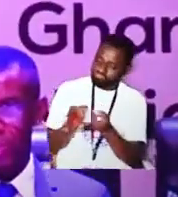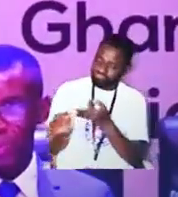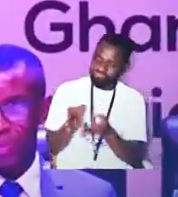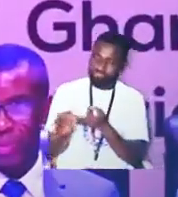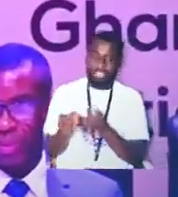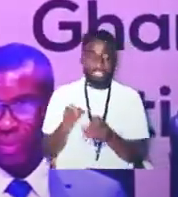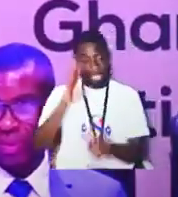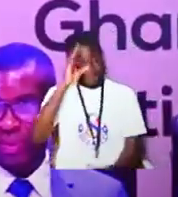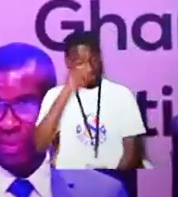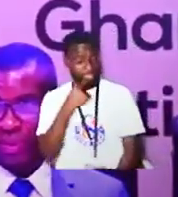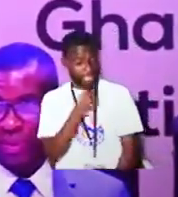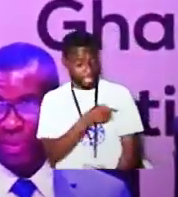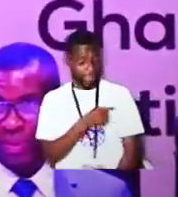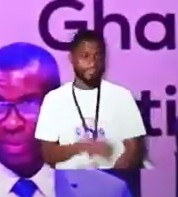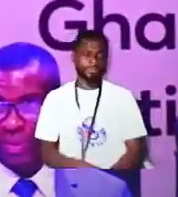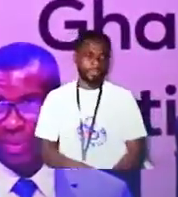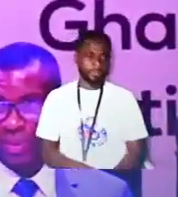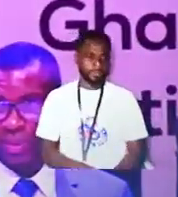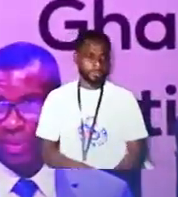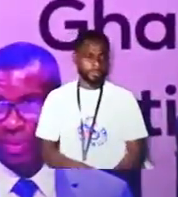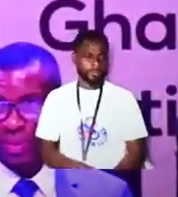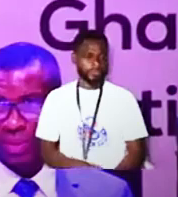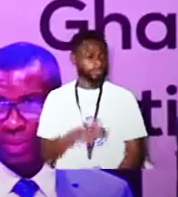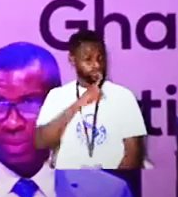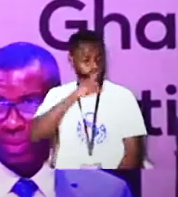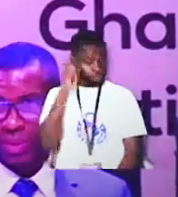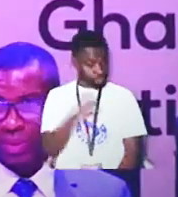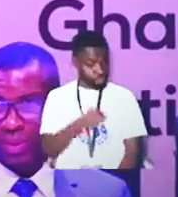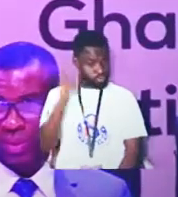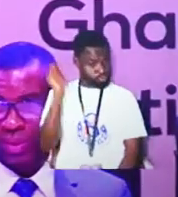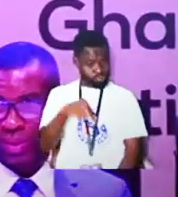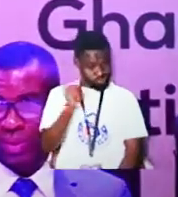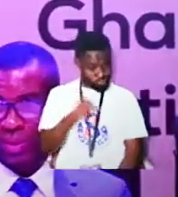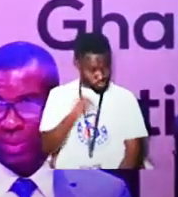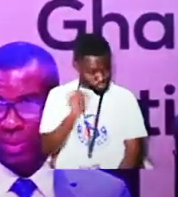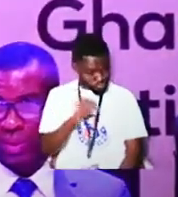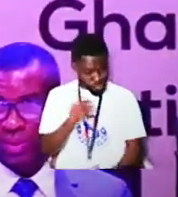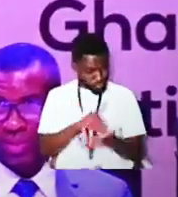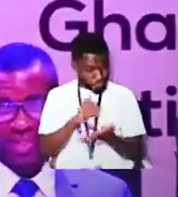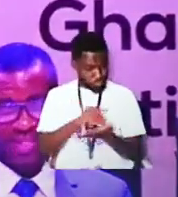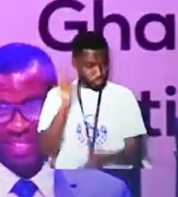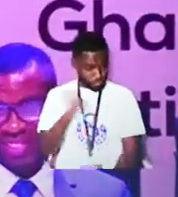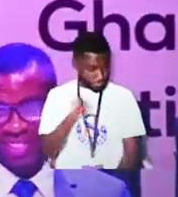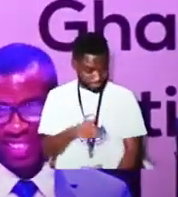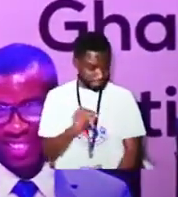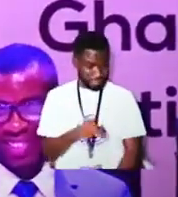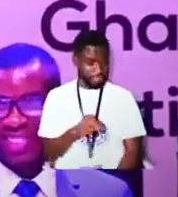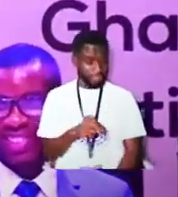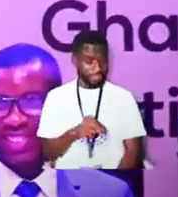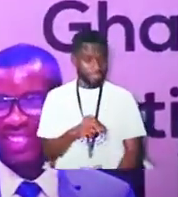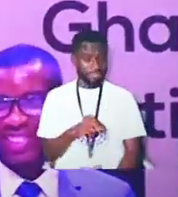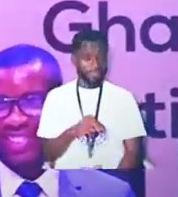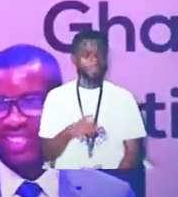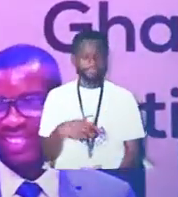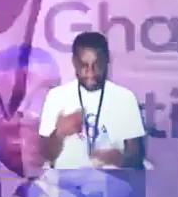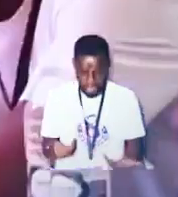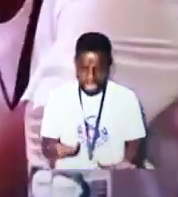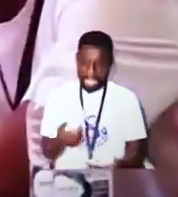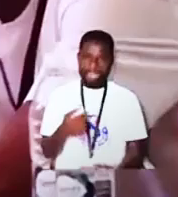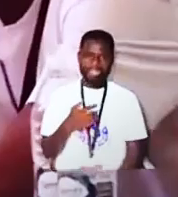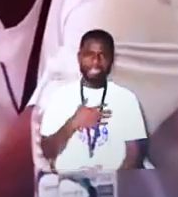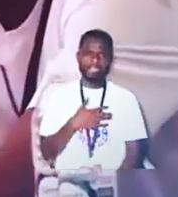Then the man said, "Do you really need it?" Then he said,